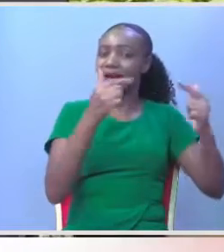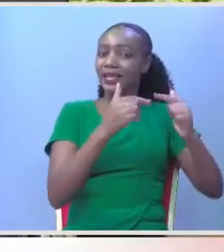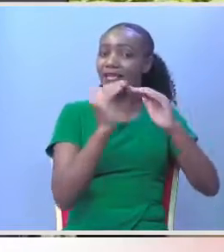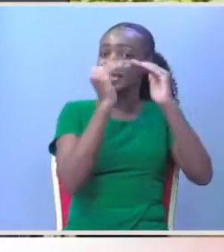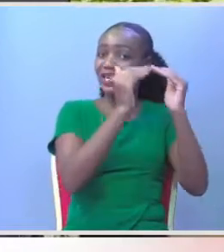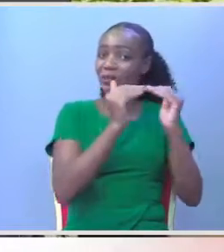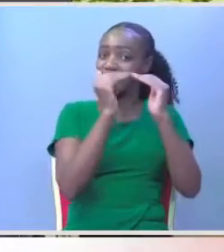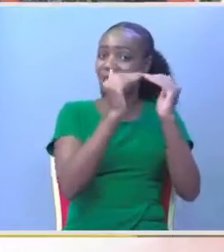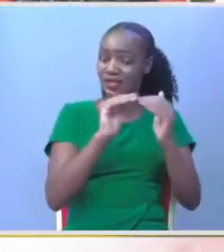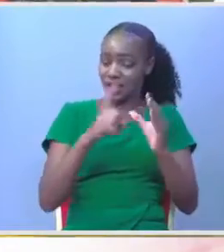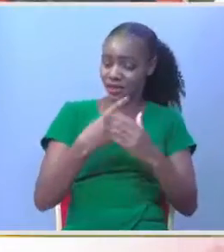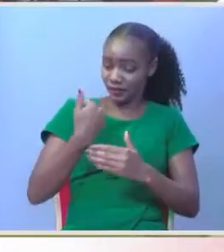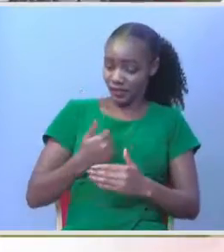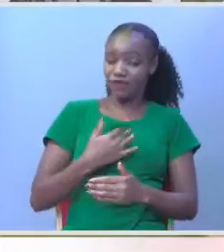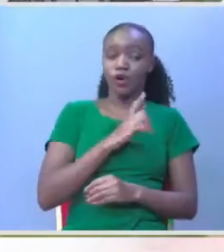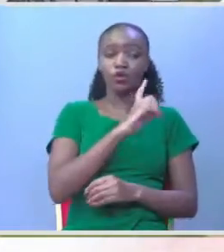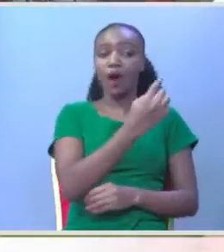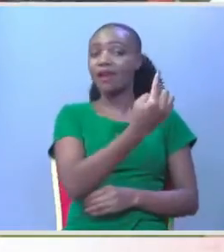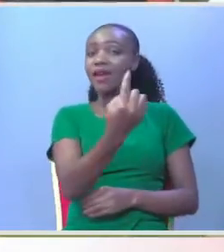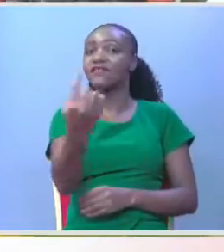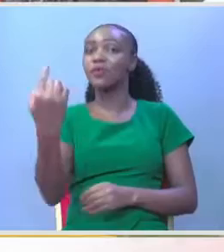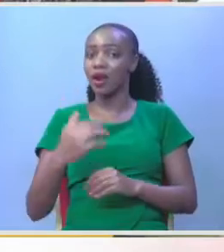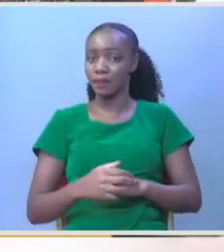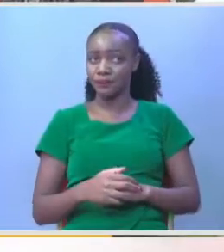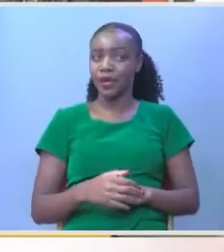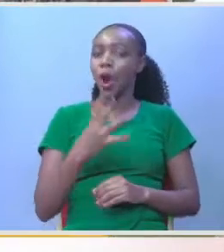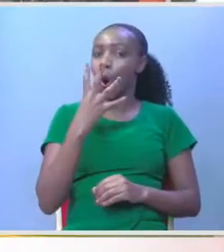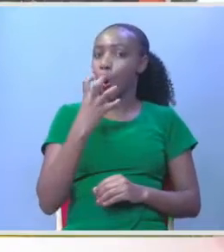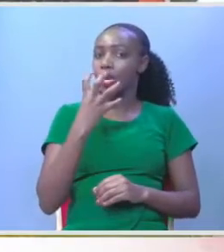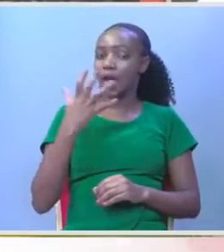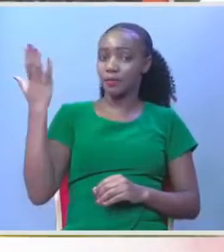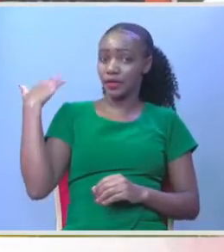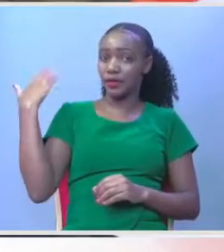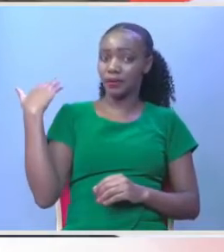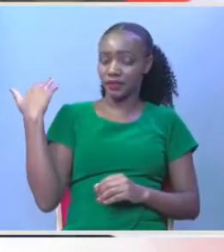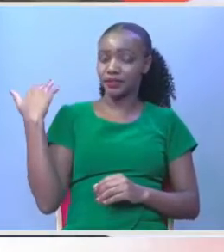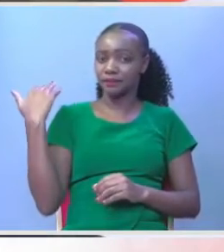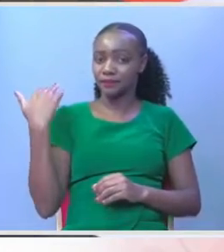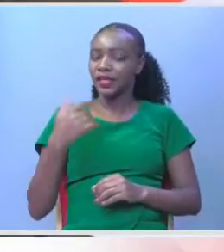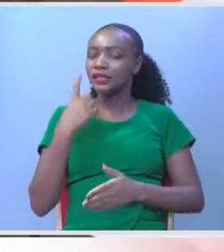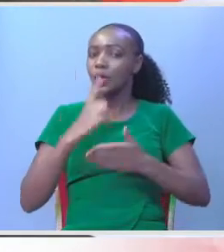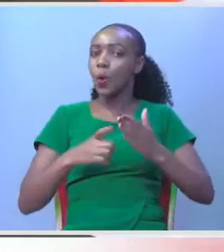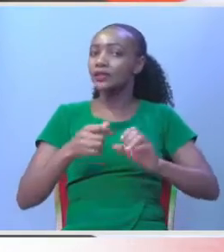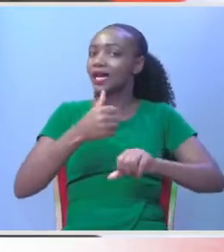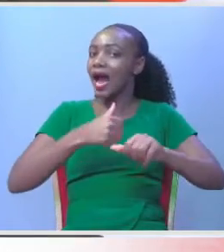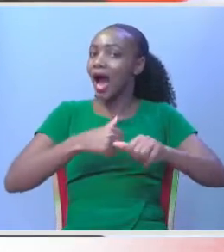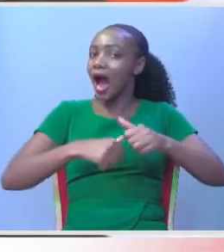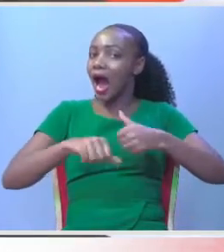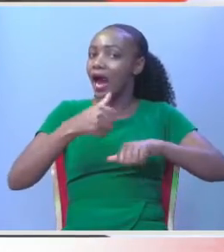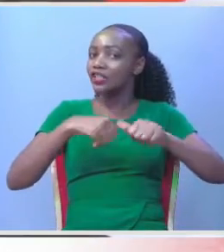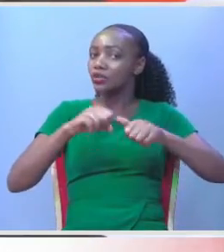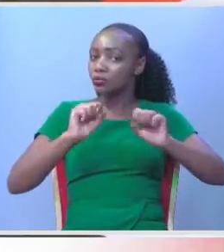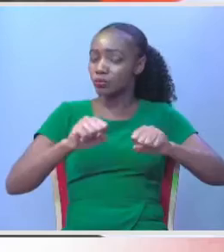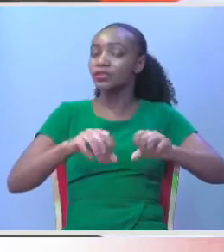warn those people. ODM has in the past threatened to take disciplinary action against its members purporting to open